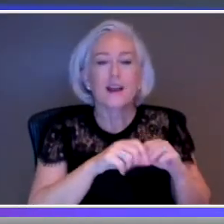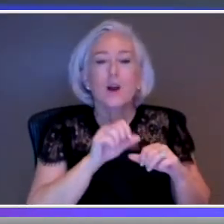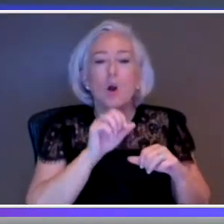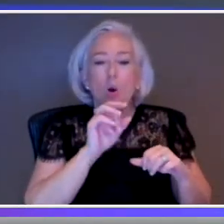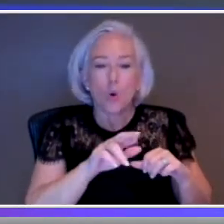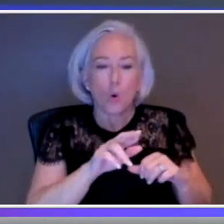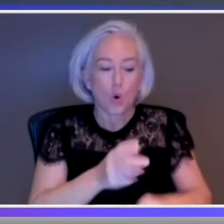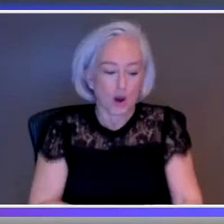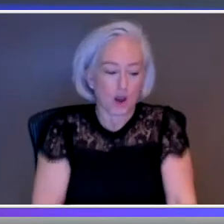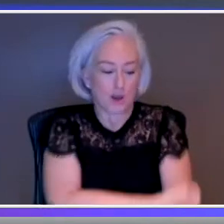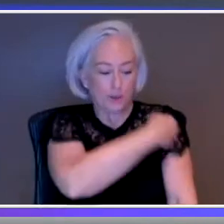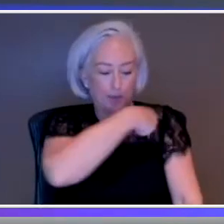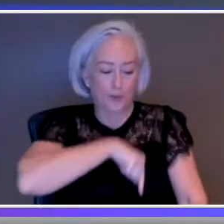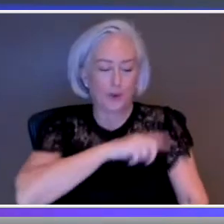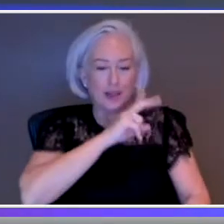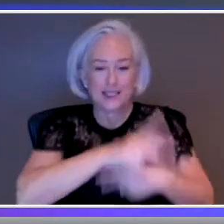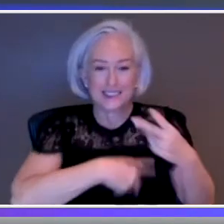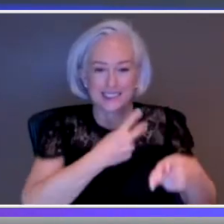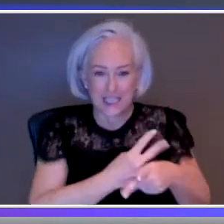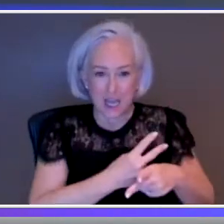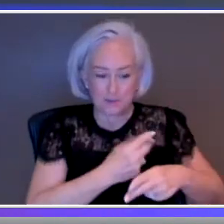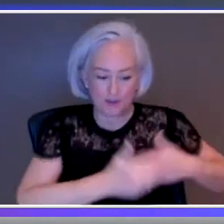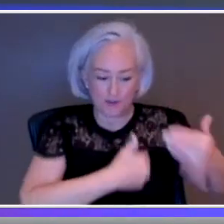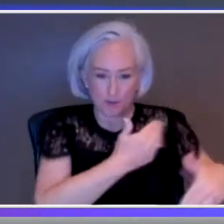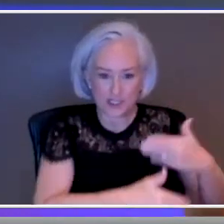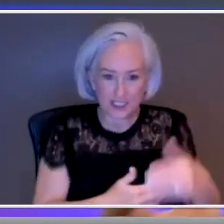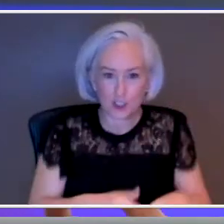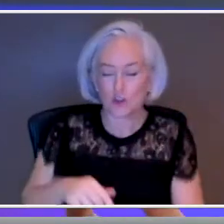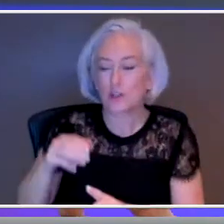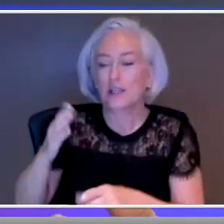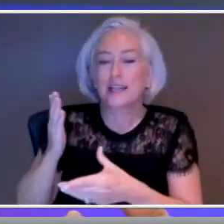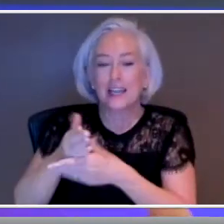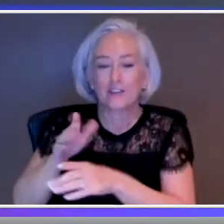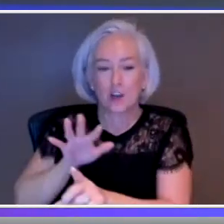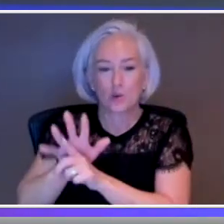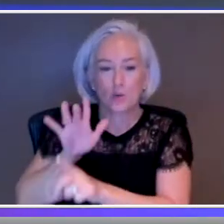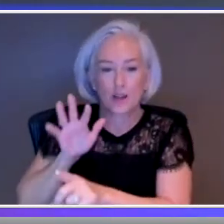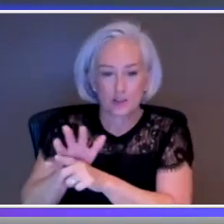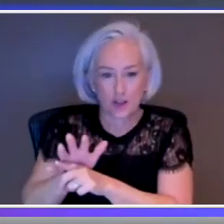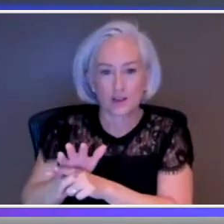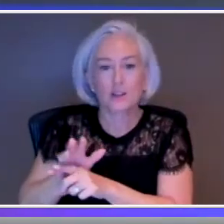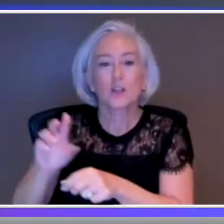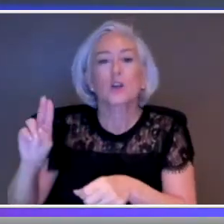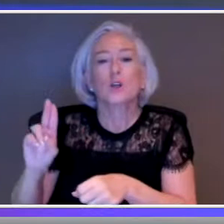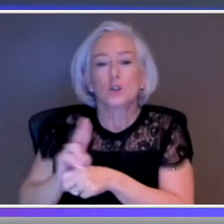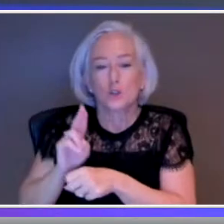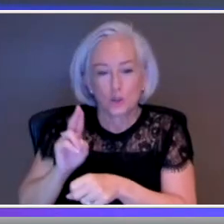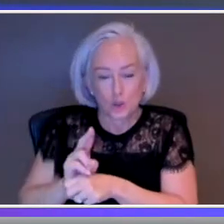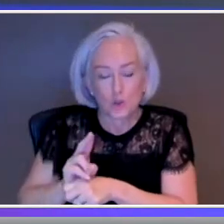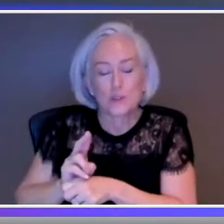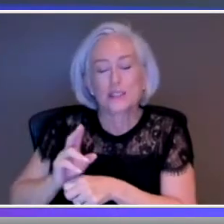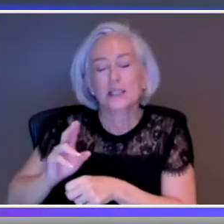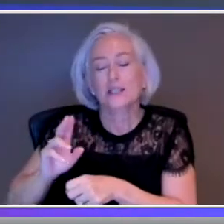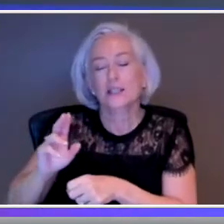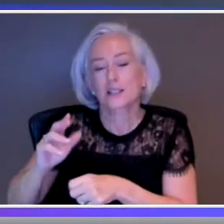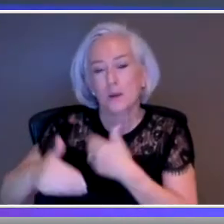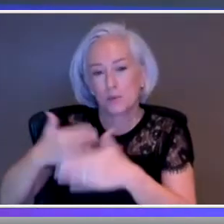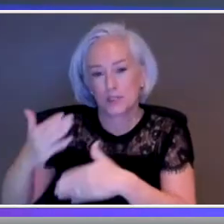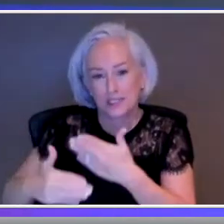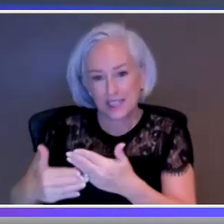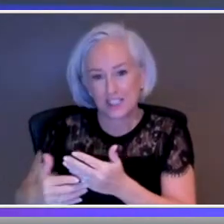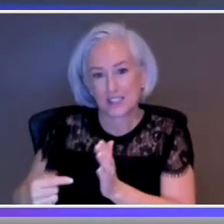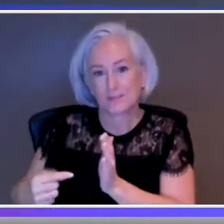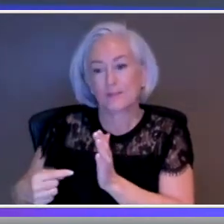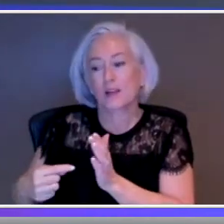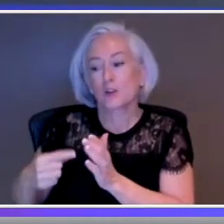is a specialist in image-guided procedures to treat a wide variety of things that sometimes involves the cardiovascular system.